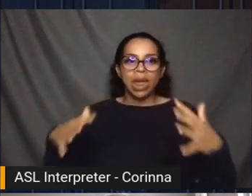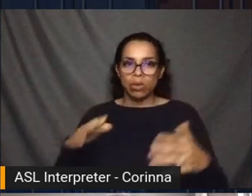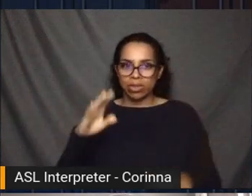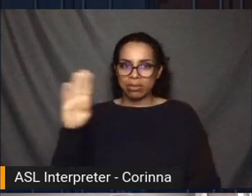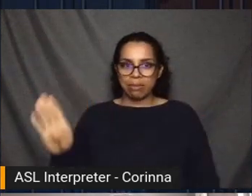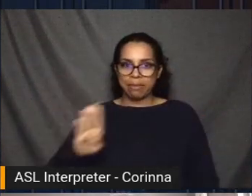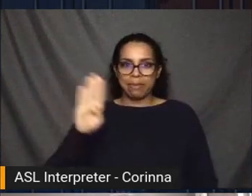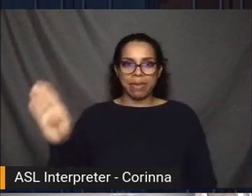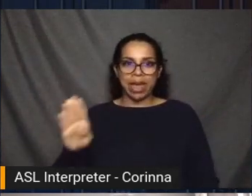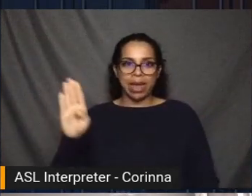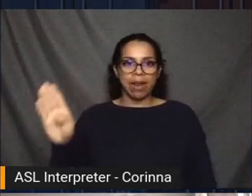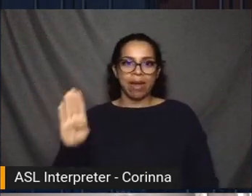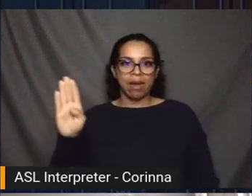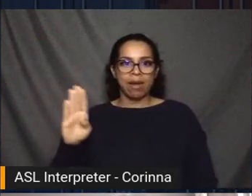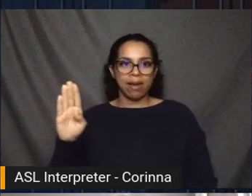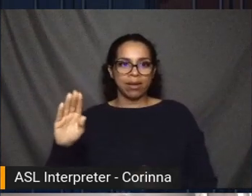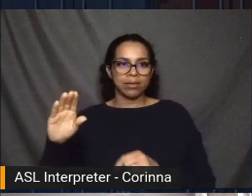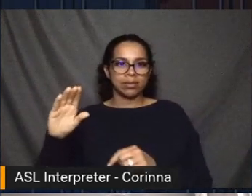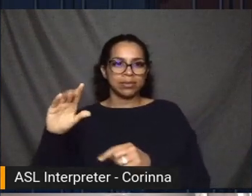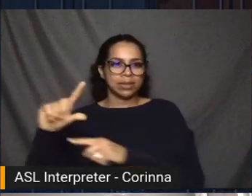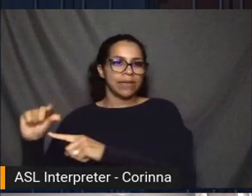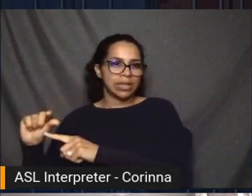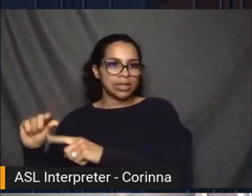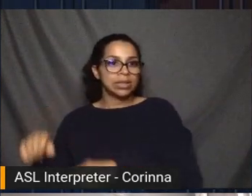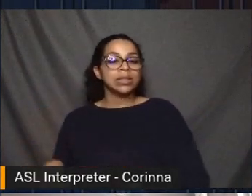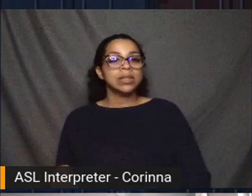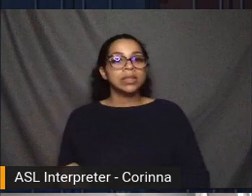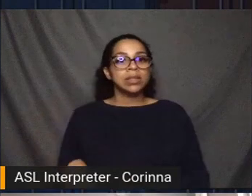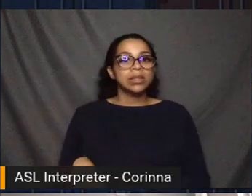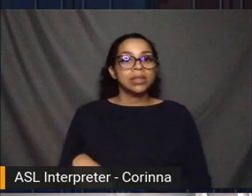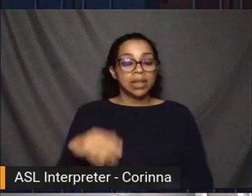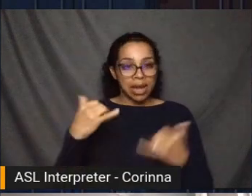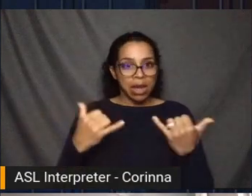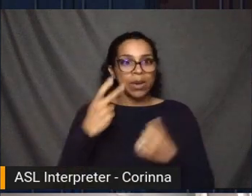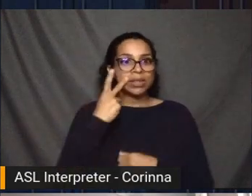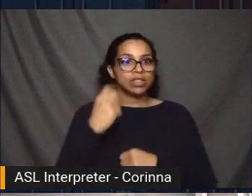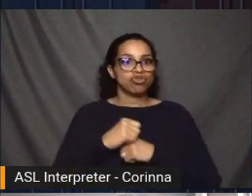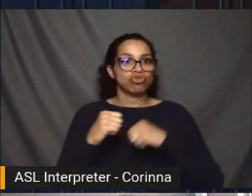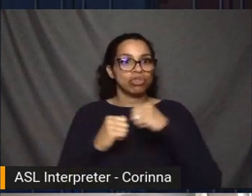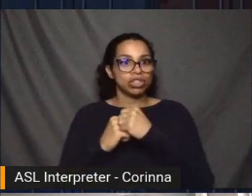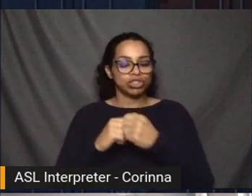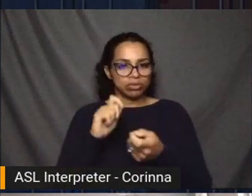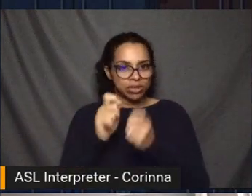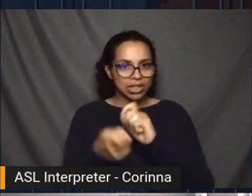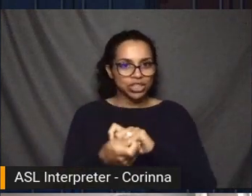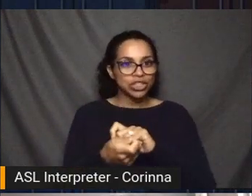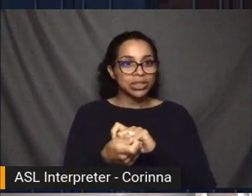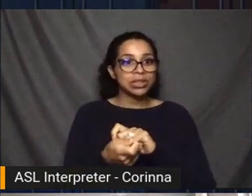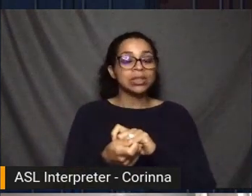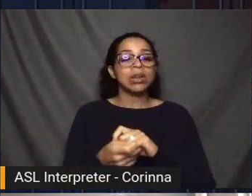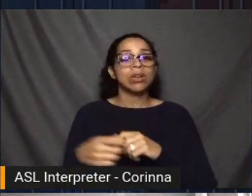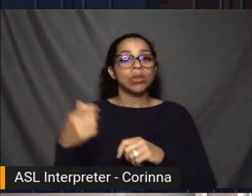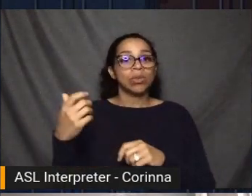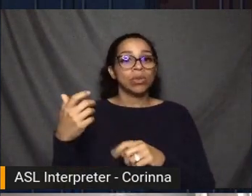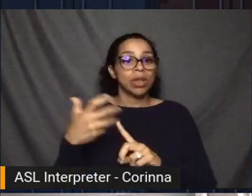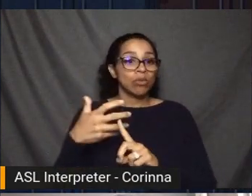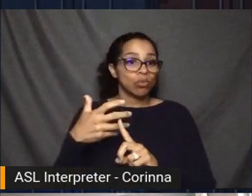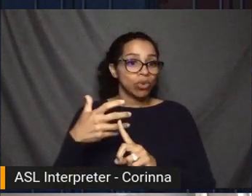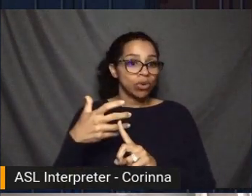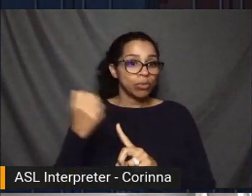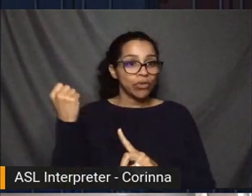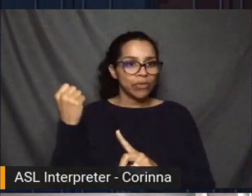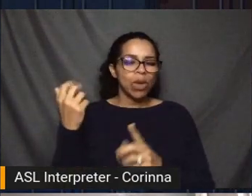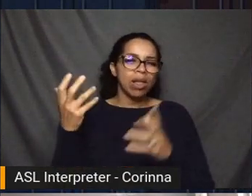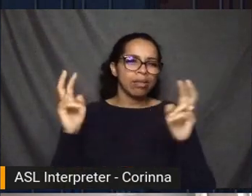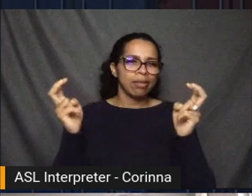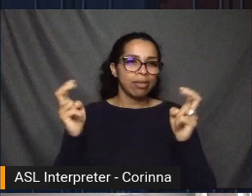one. And now I also see that actually the structure of the resource has changed. And so not only did they remove, or not only did they graduate